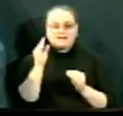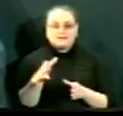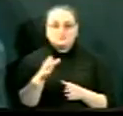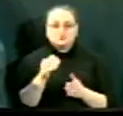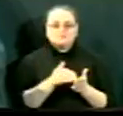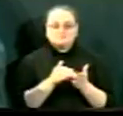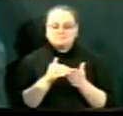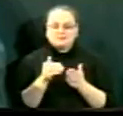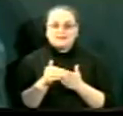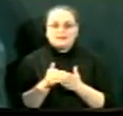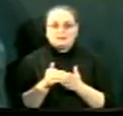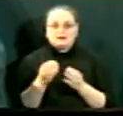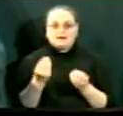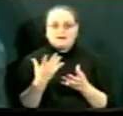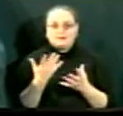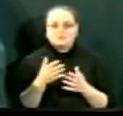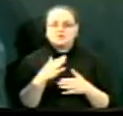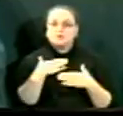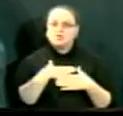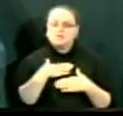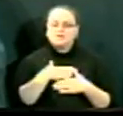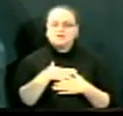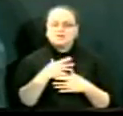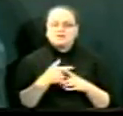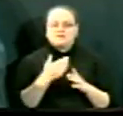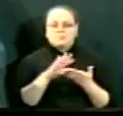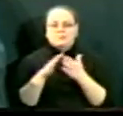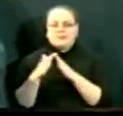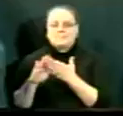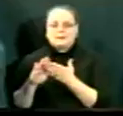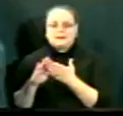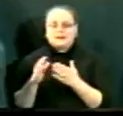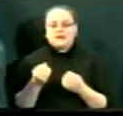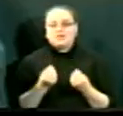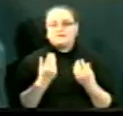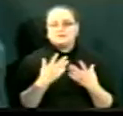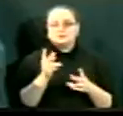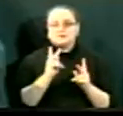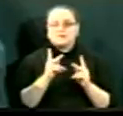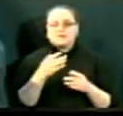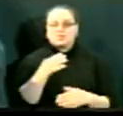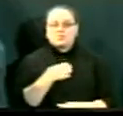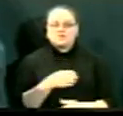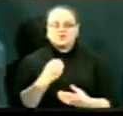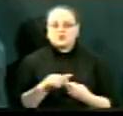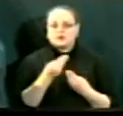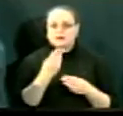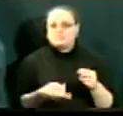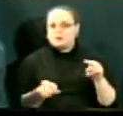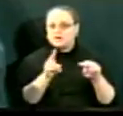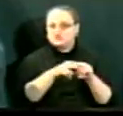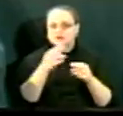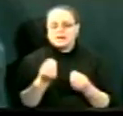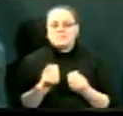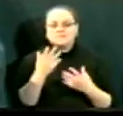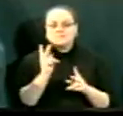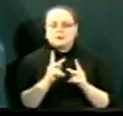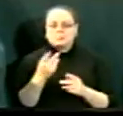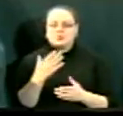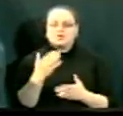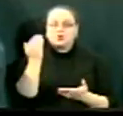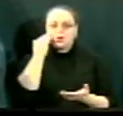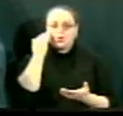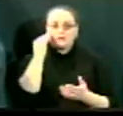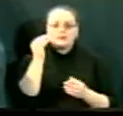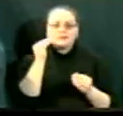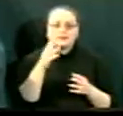all the time how much we're appreciated by the community, how much people wish they could give raises, how much people know that